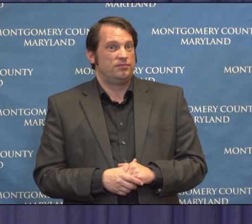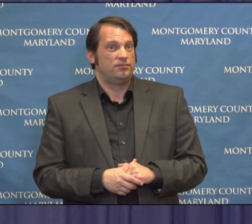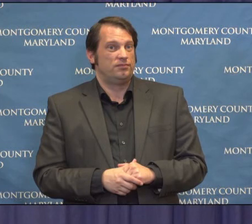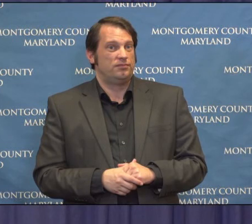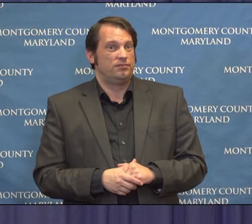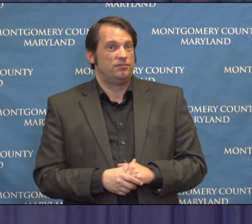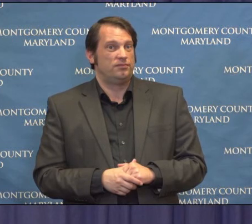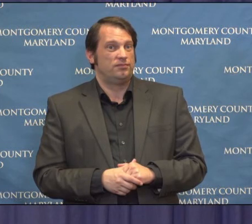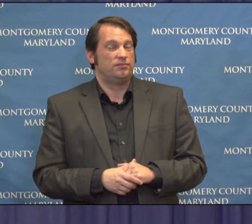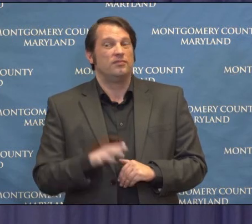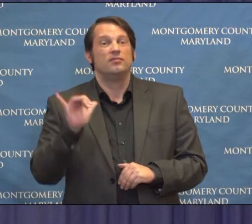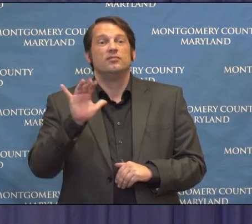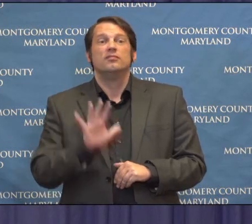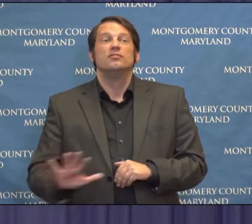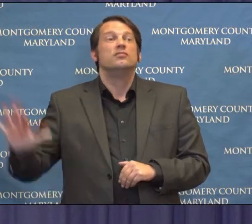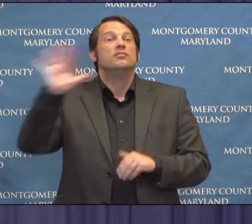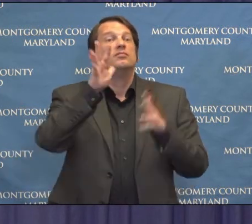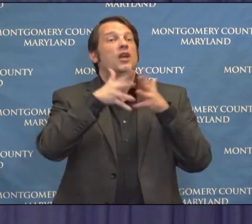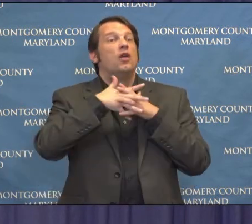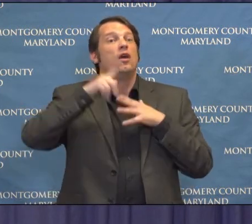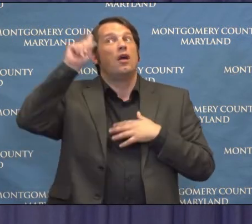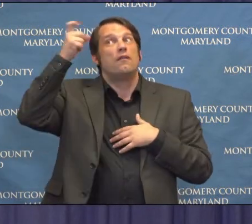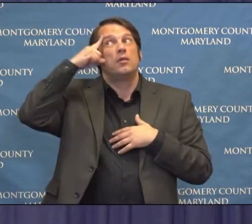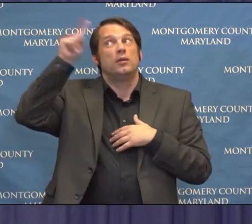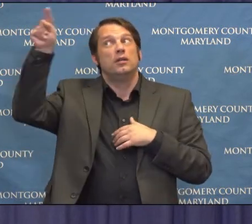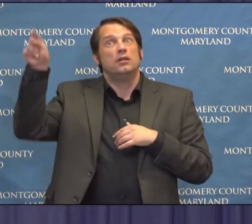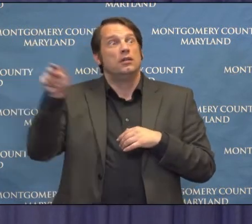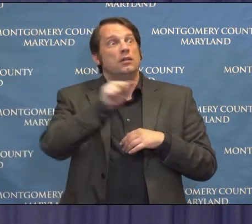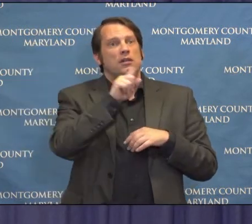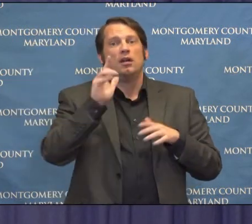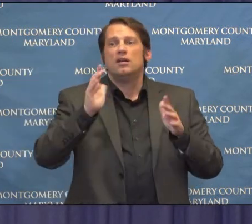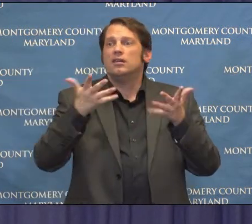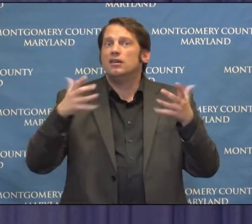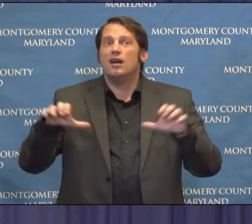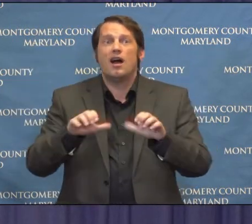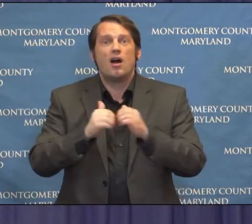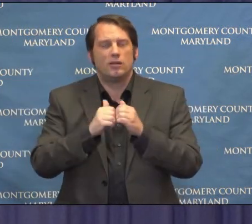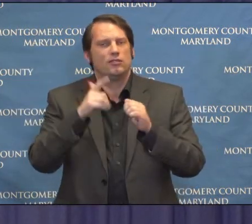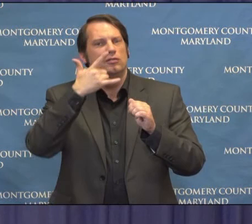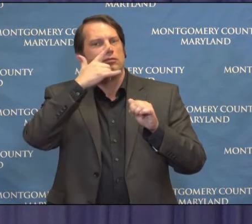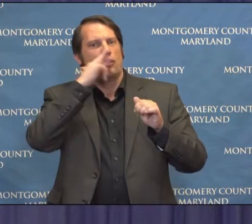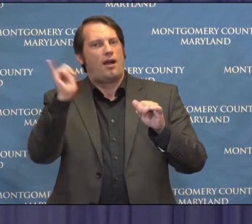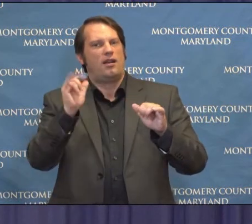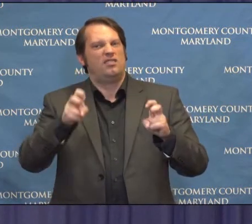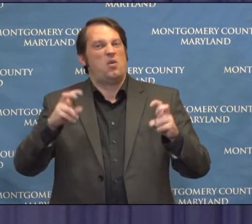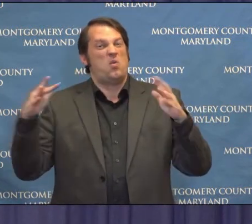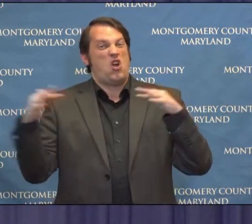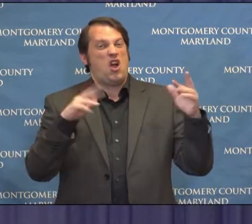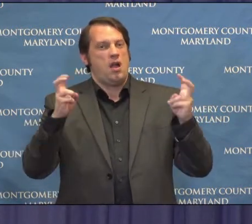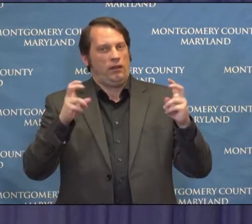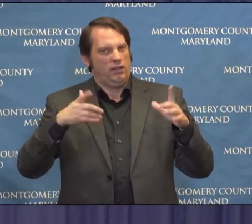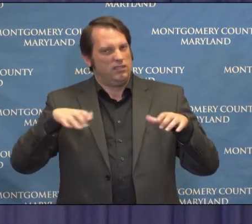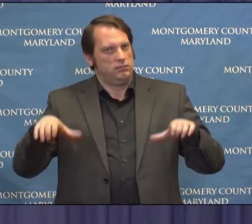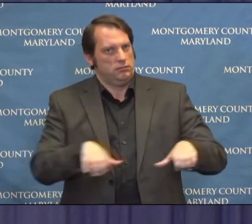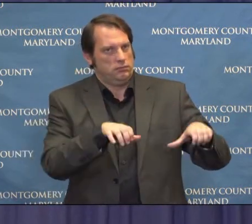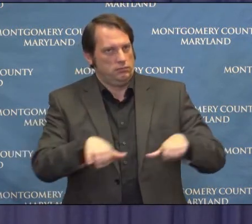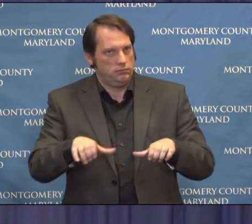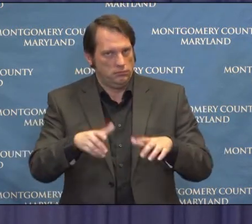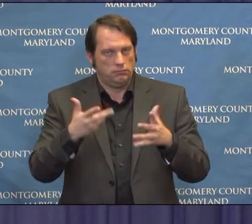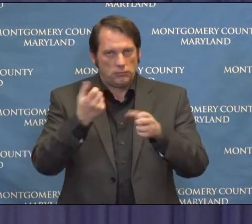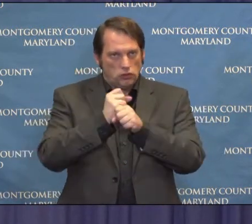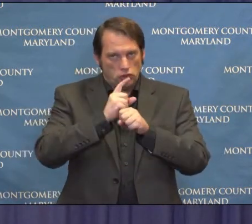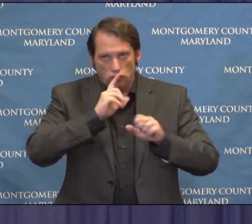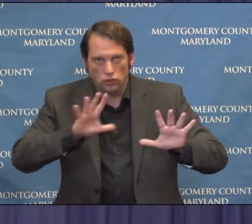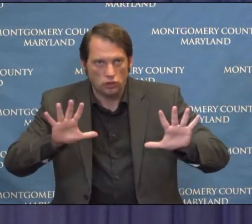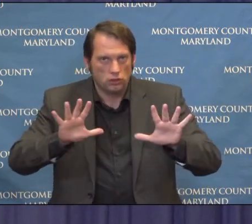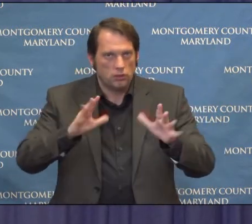now. It is worth putting money into the economy. It is worth making sure the businesses, and this is my greatest fear,